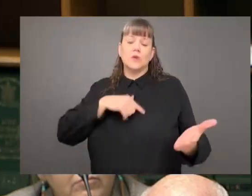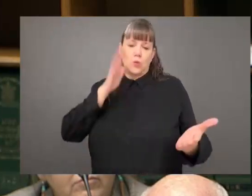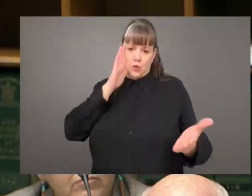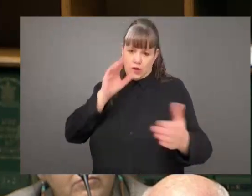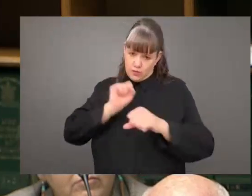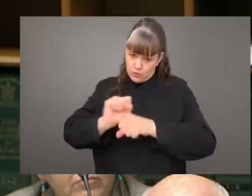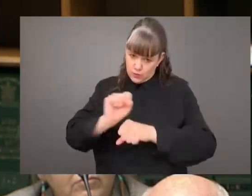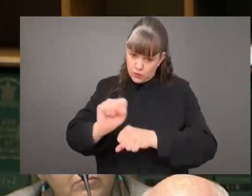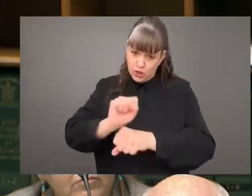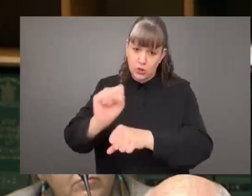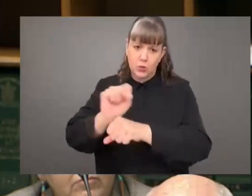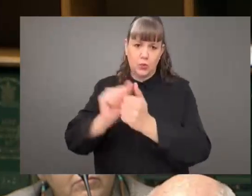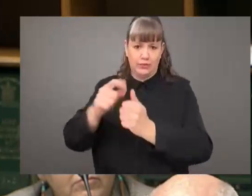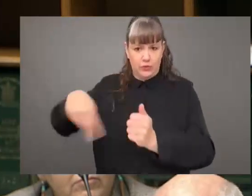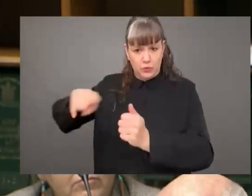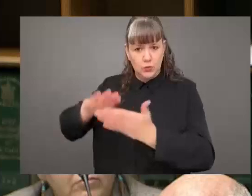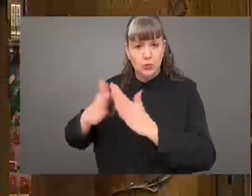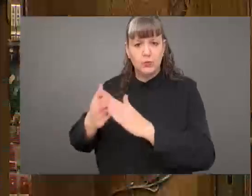we take very seriously.